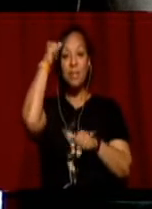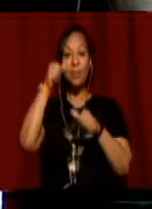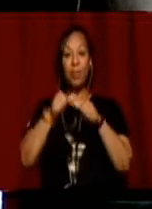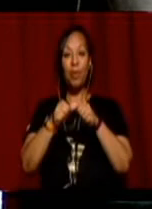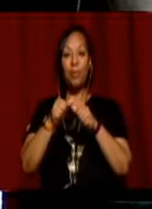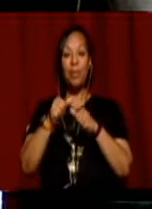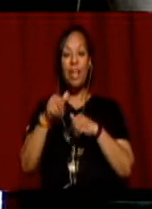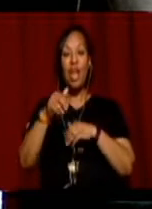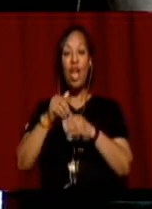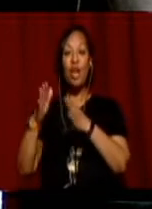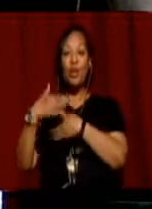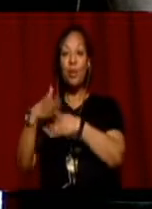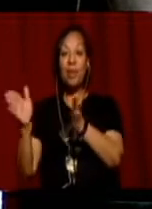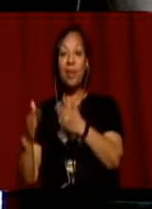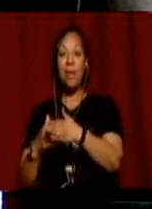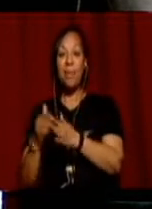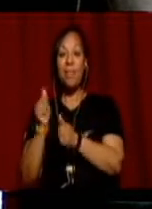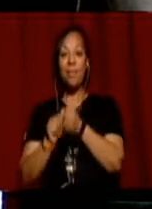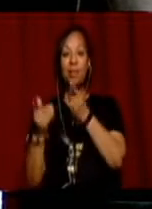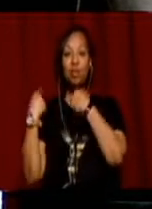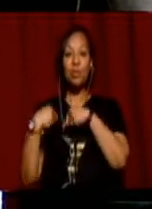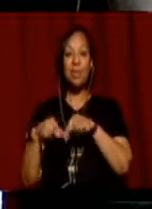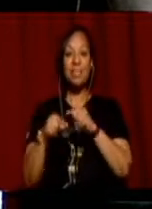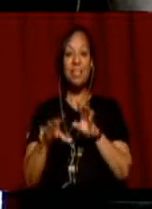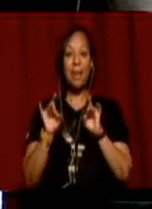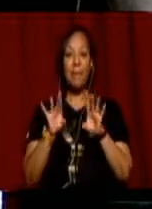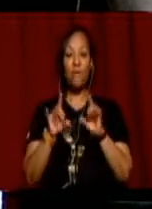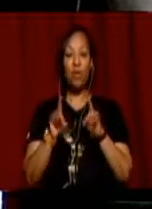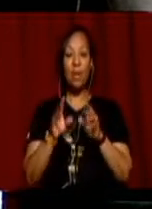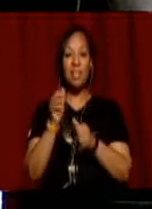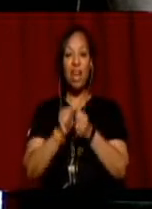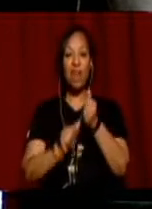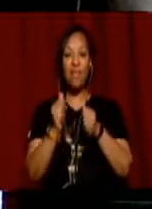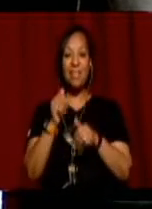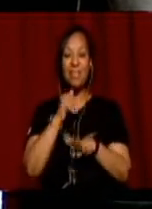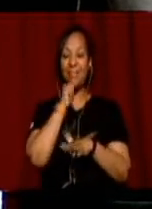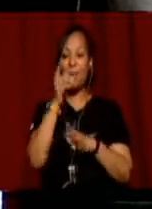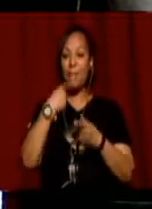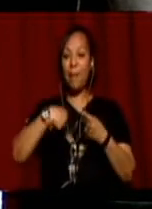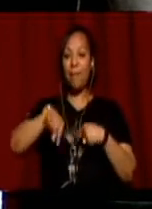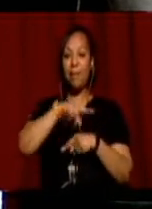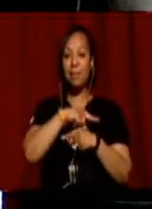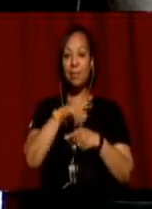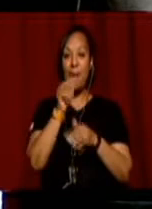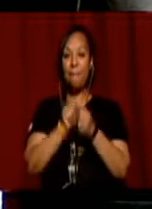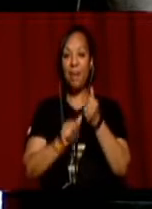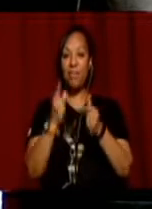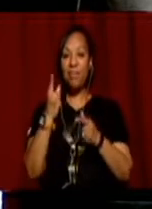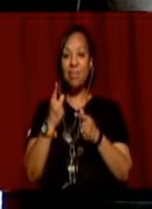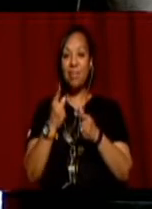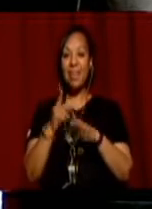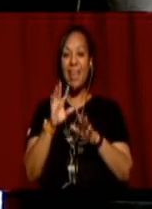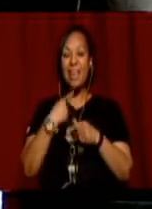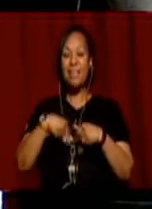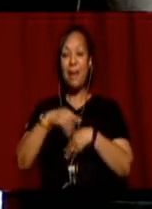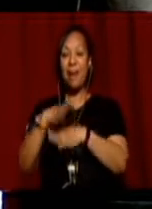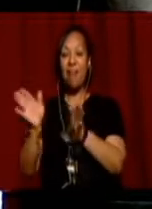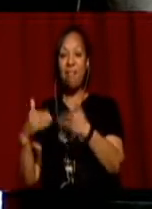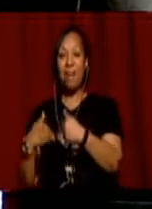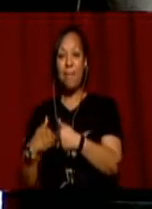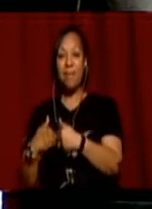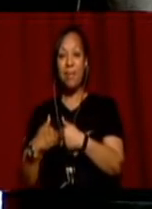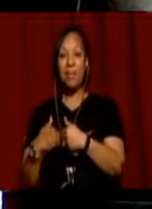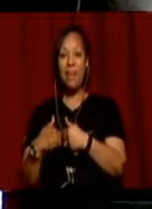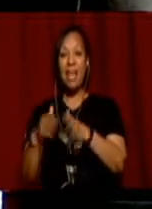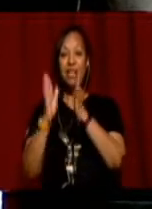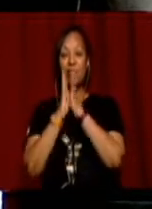your neighbor. Remember that in this time of crisis, everything is not about us, but everything is about our neighbor. So let's